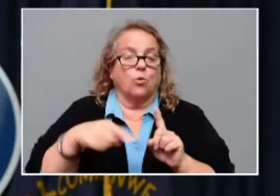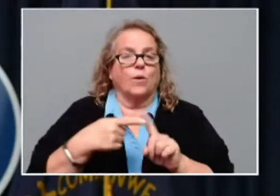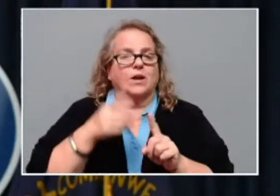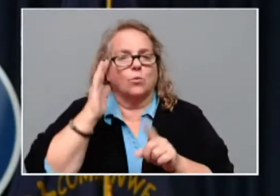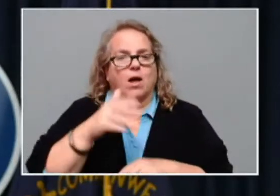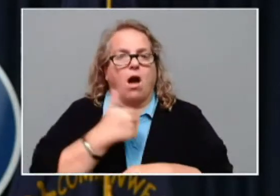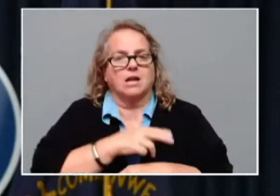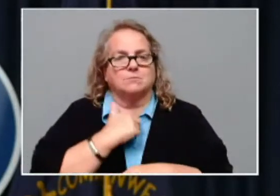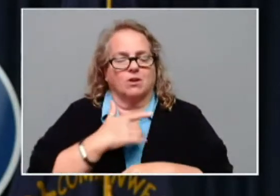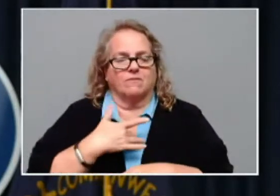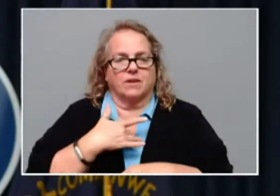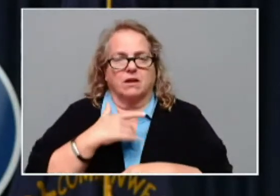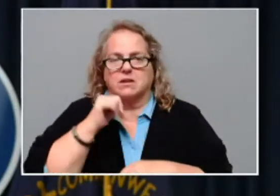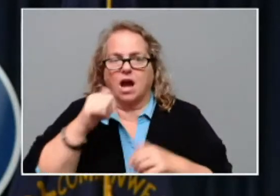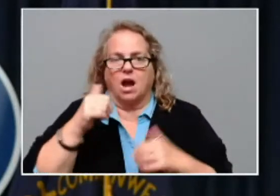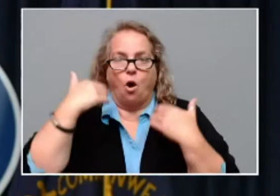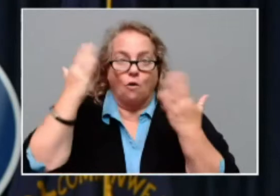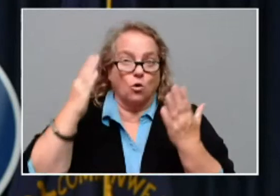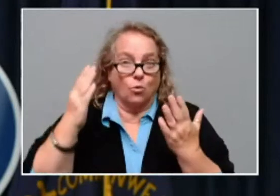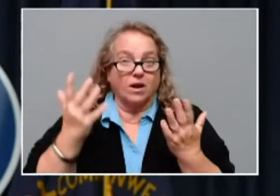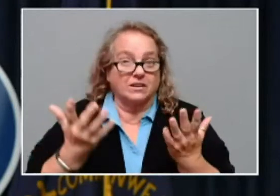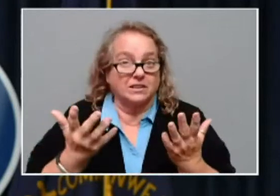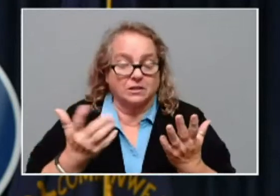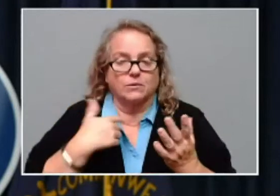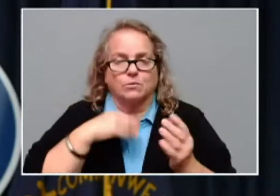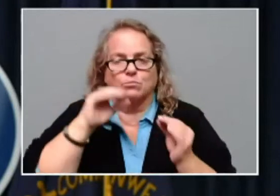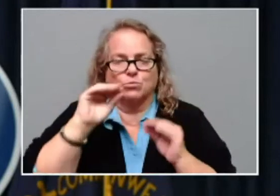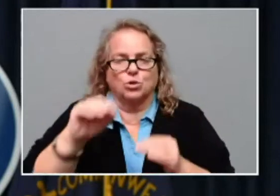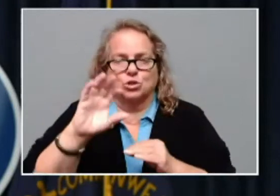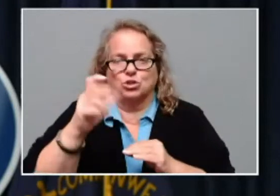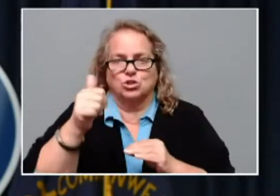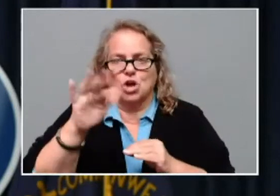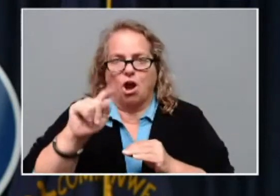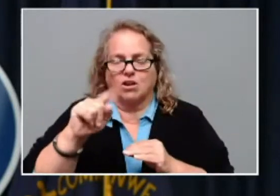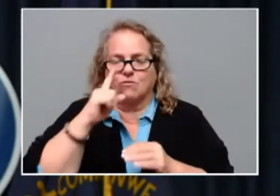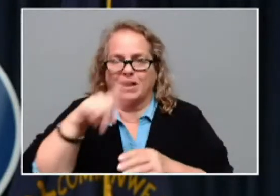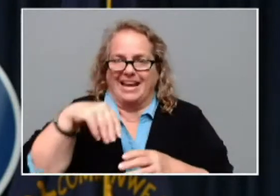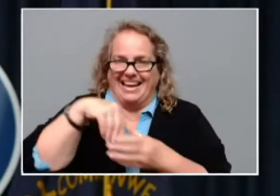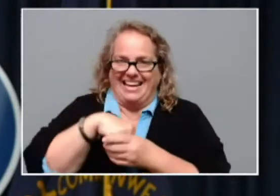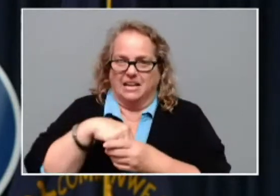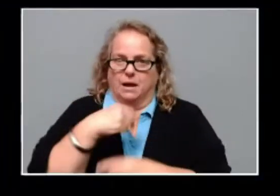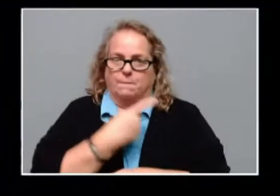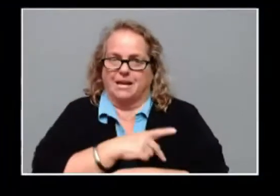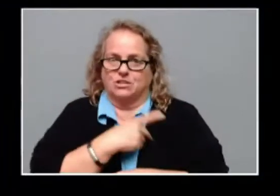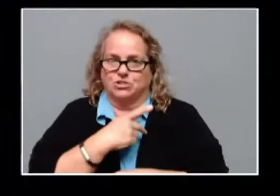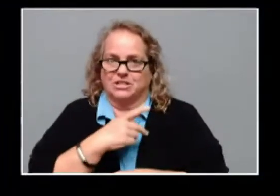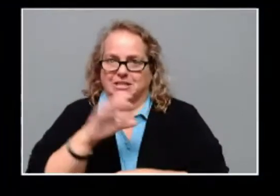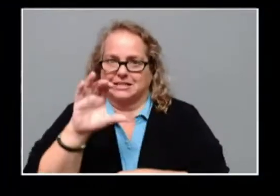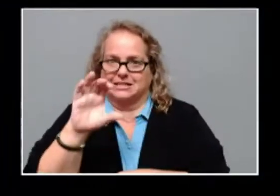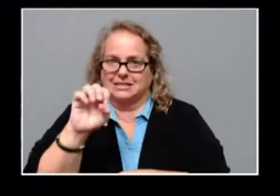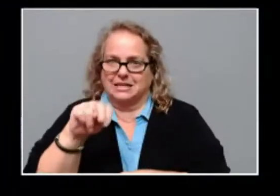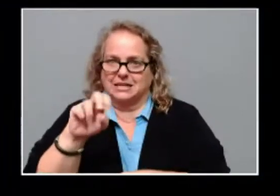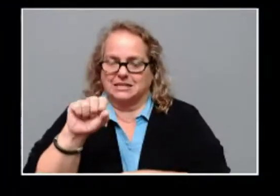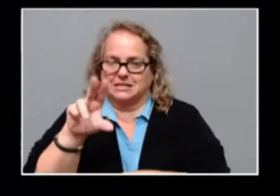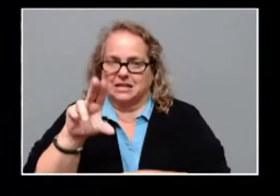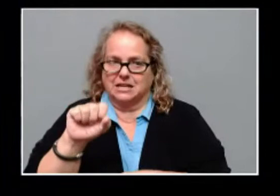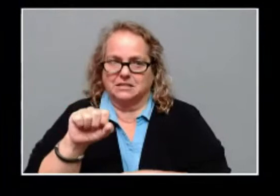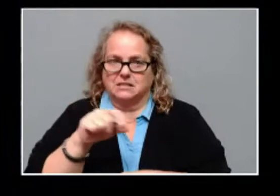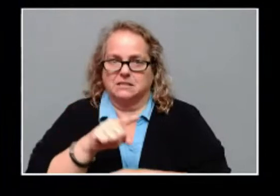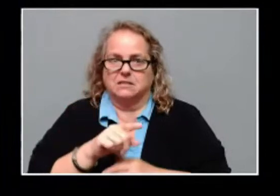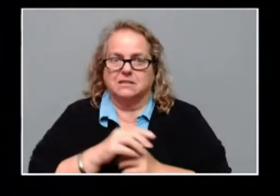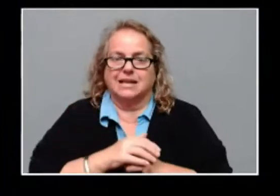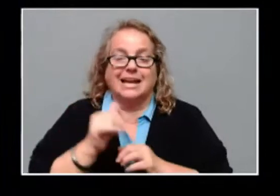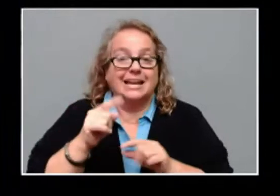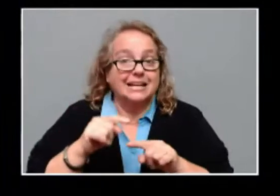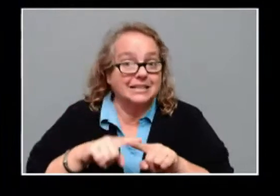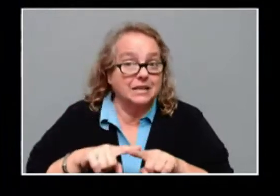again? Can we put up the chart of the inpatient census? I think the answer is it all depends